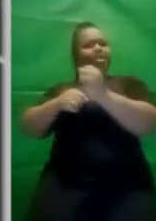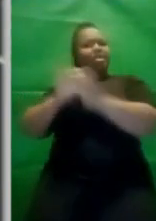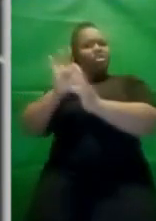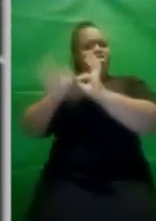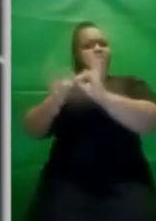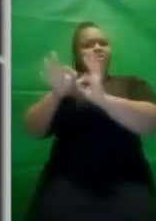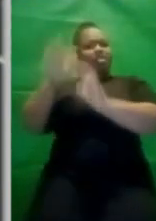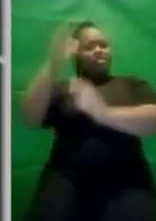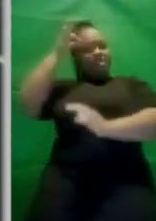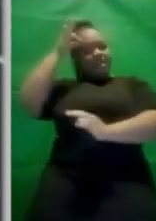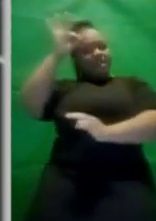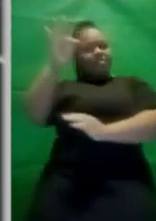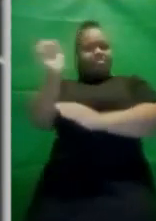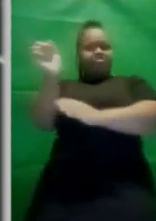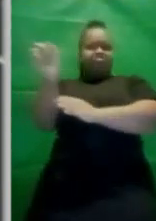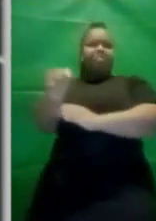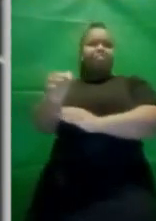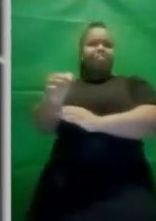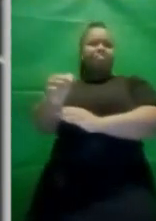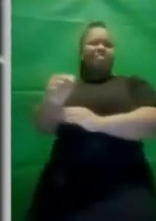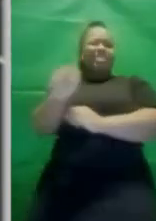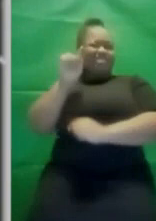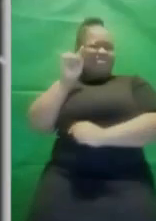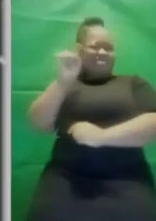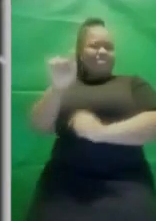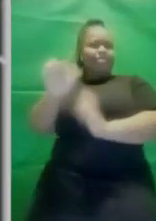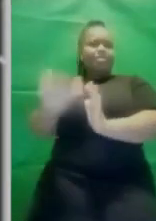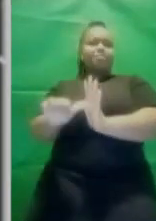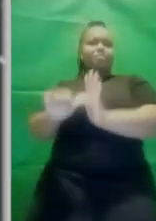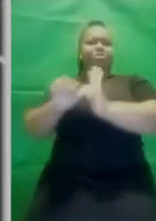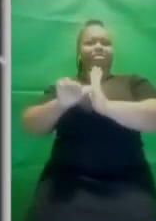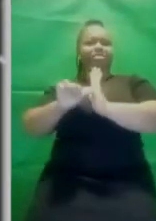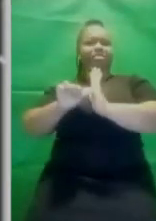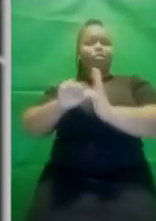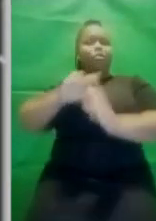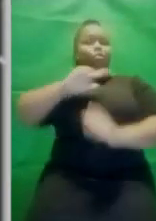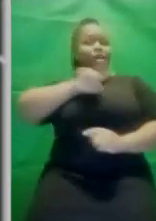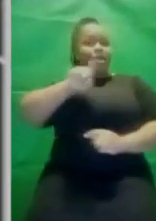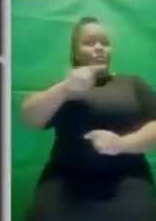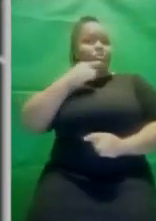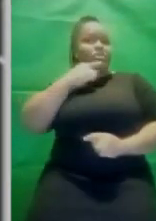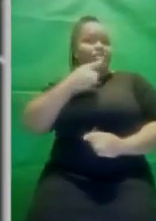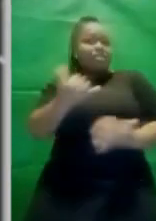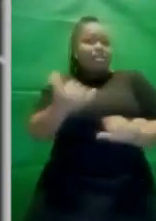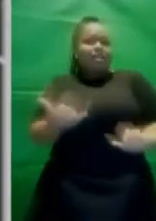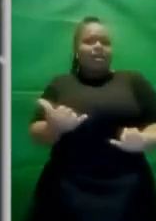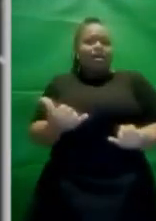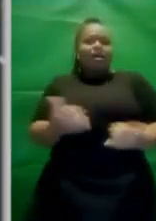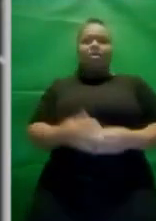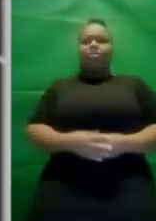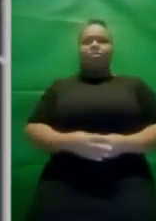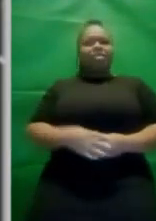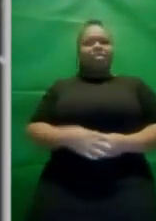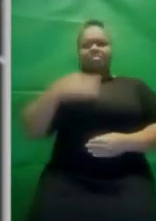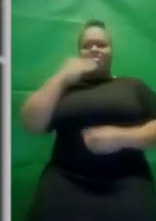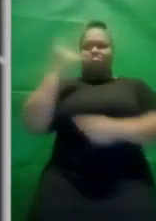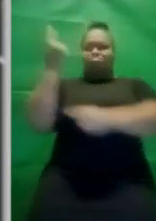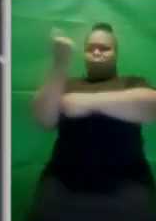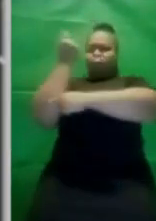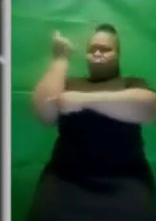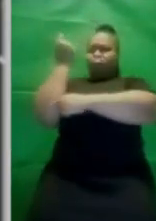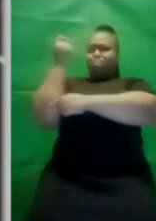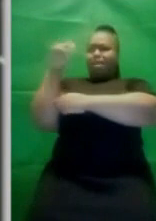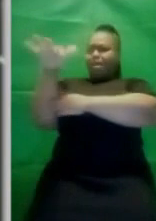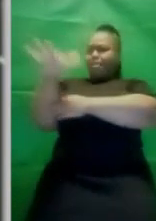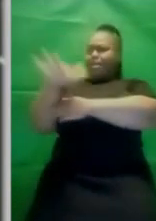So that is the significant step, so that, as you are pointing out, and it's not only in the rural areas, even